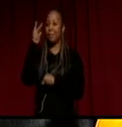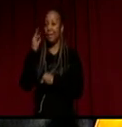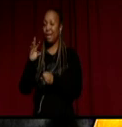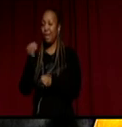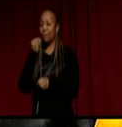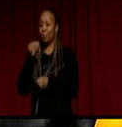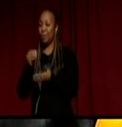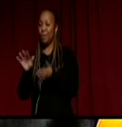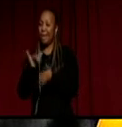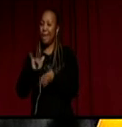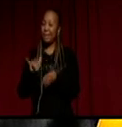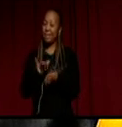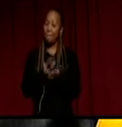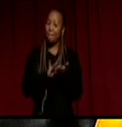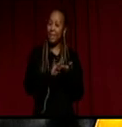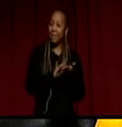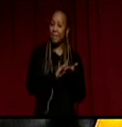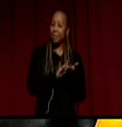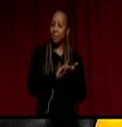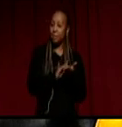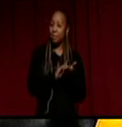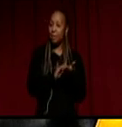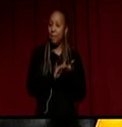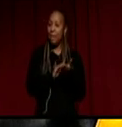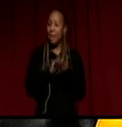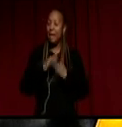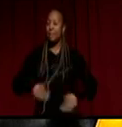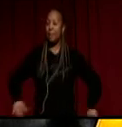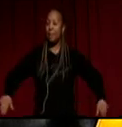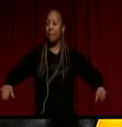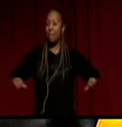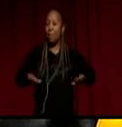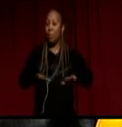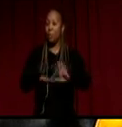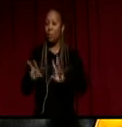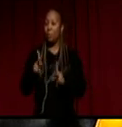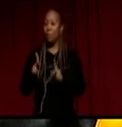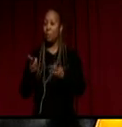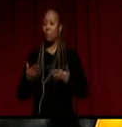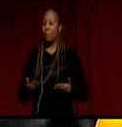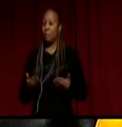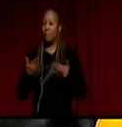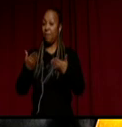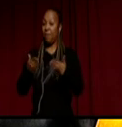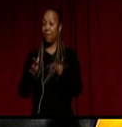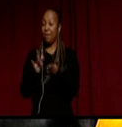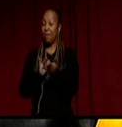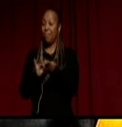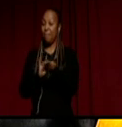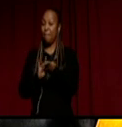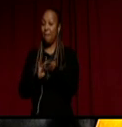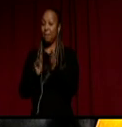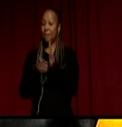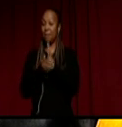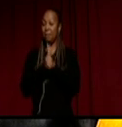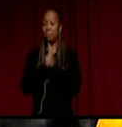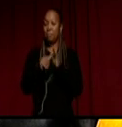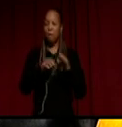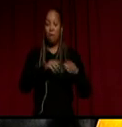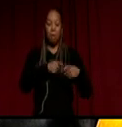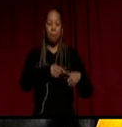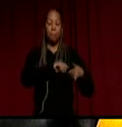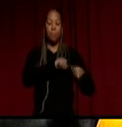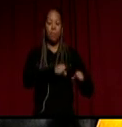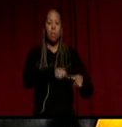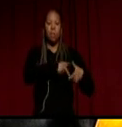medicine. You need to make sure that there's a platform provided for people who are in these medical professions, cardiologists talking about